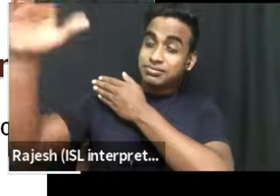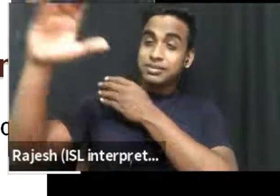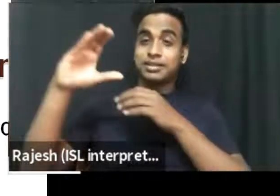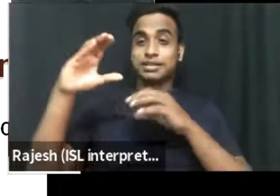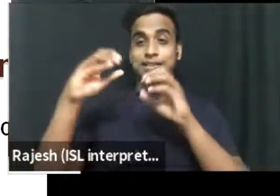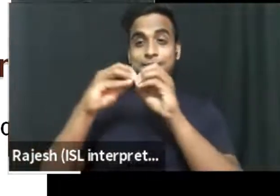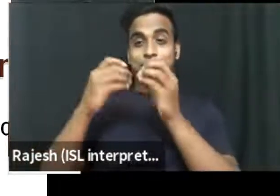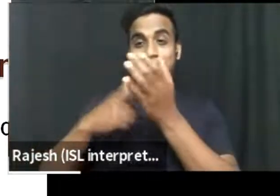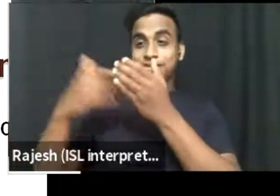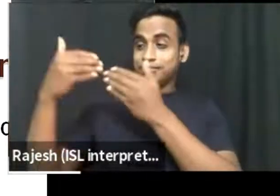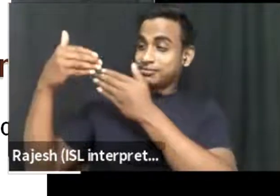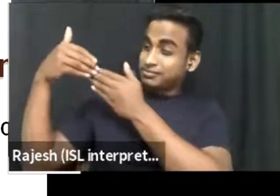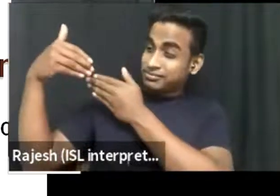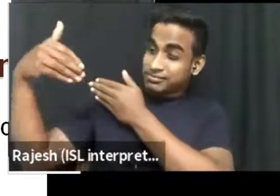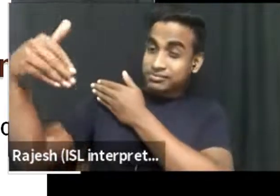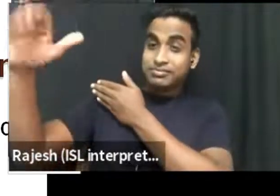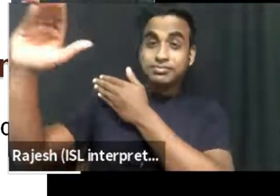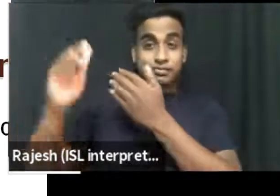has been